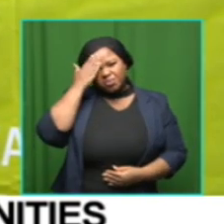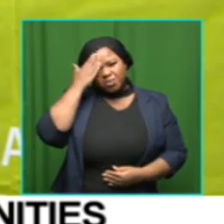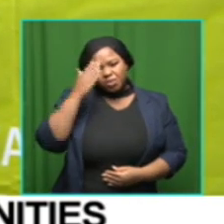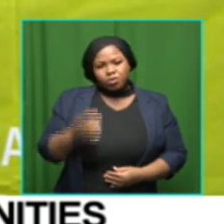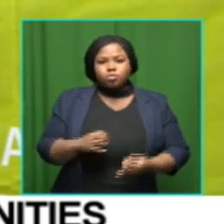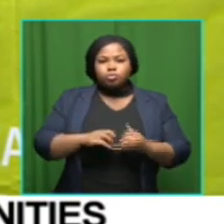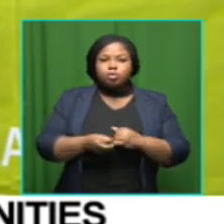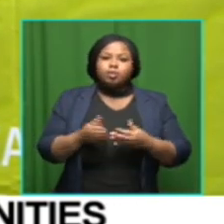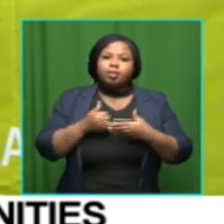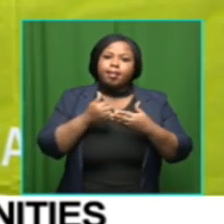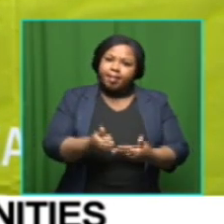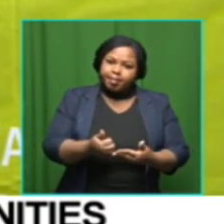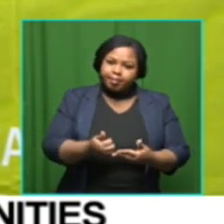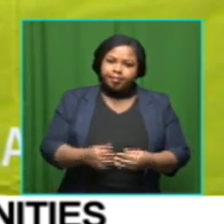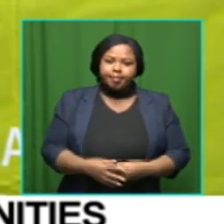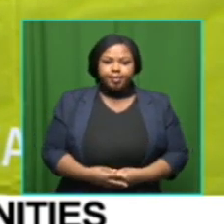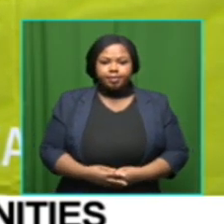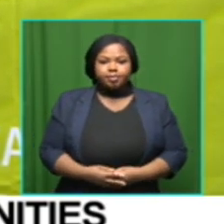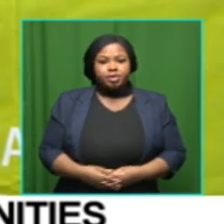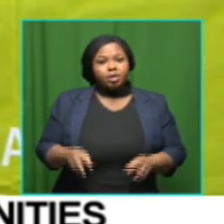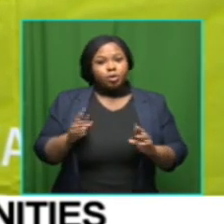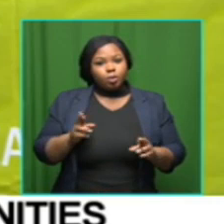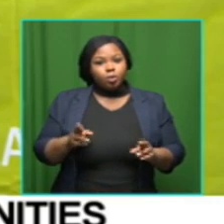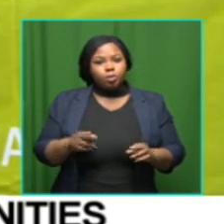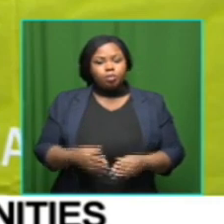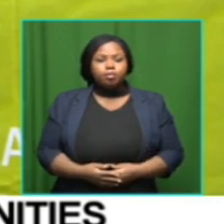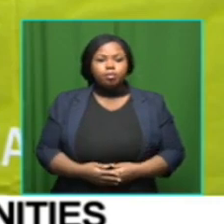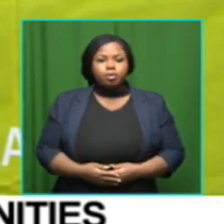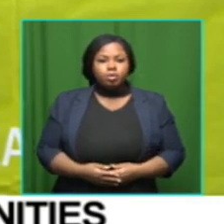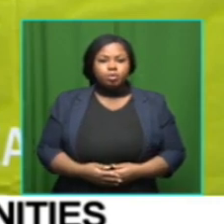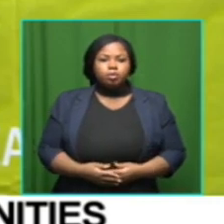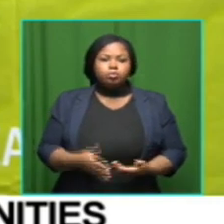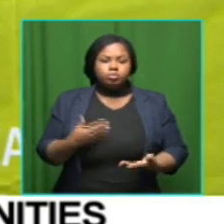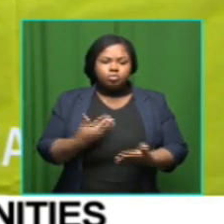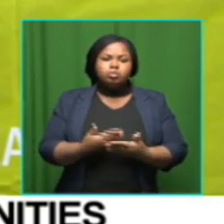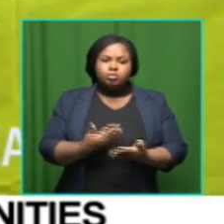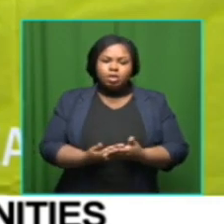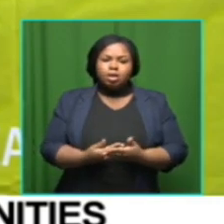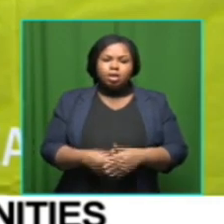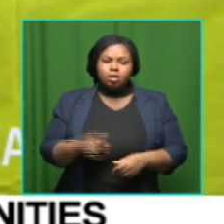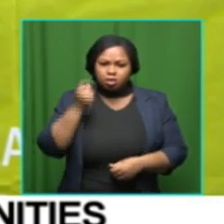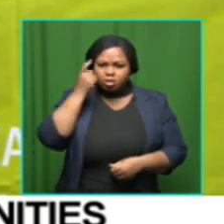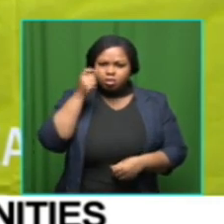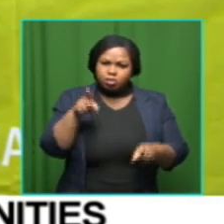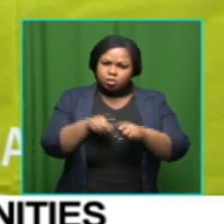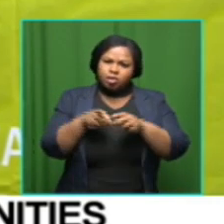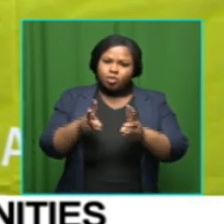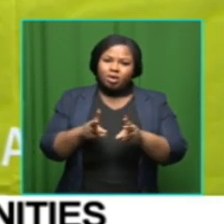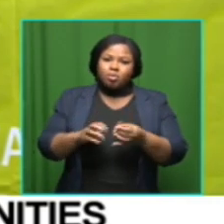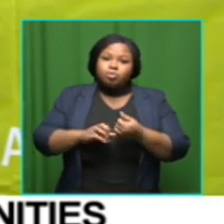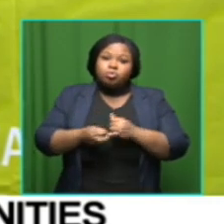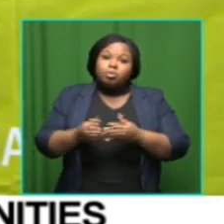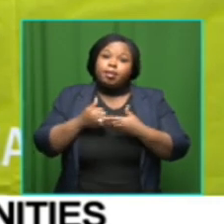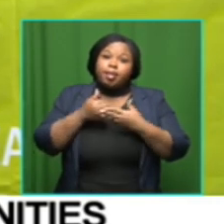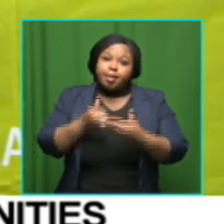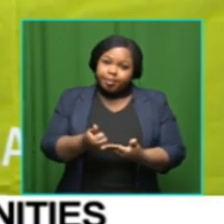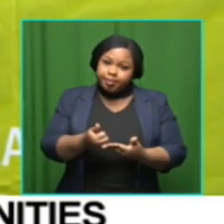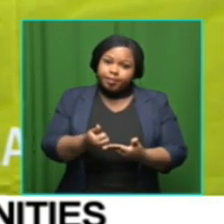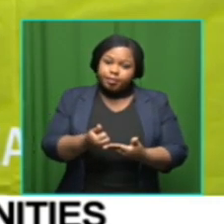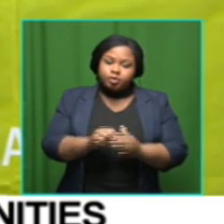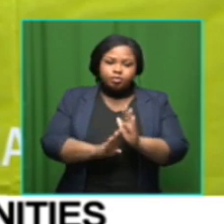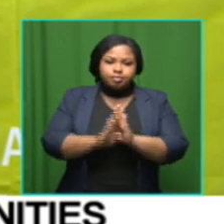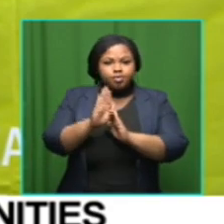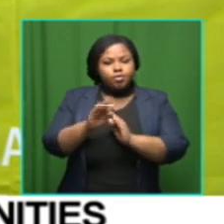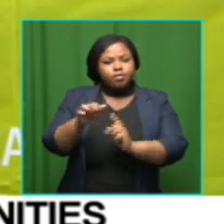trying to help. And I hope we can actually be taken with that kind of understanding that we're trying to help and to improve